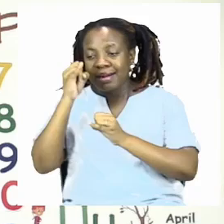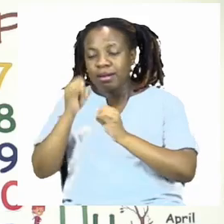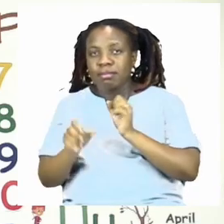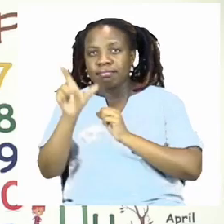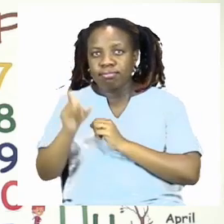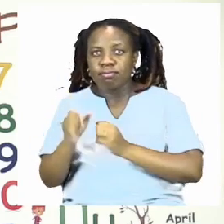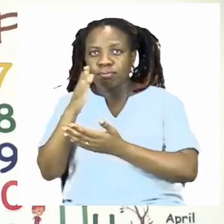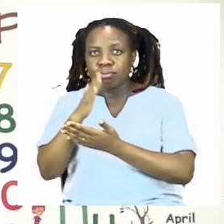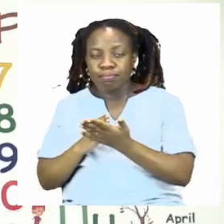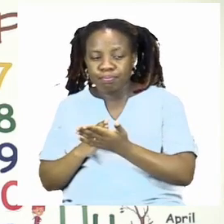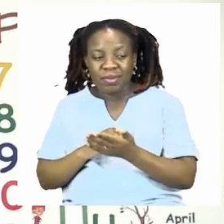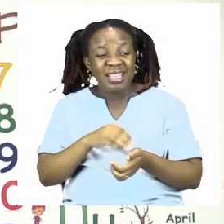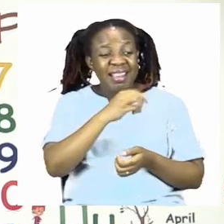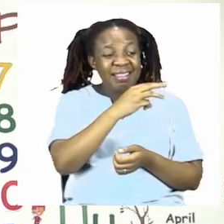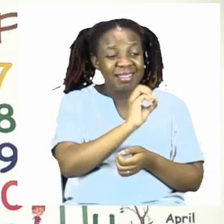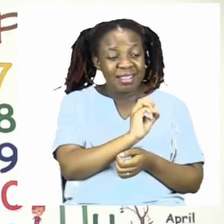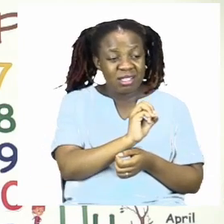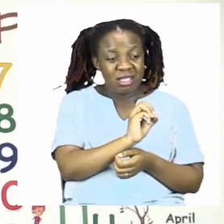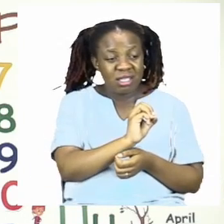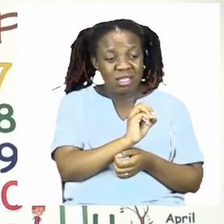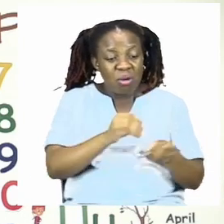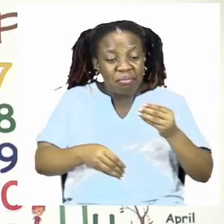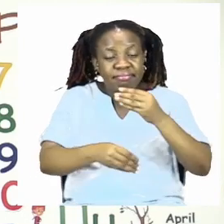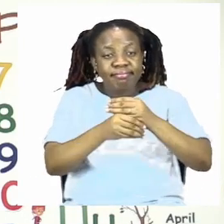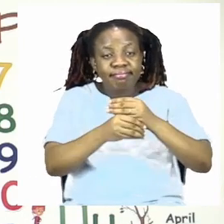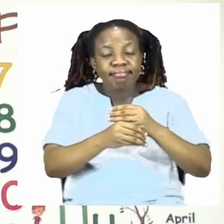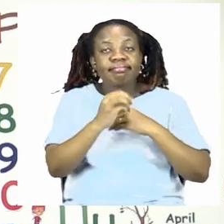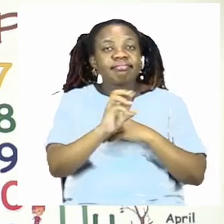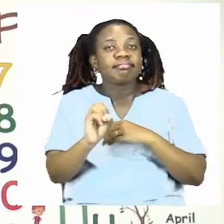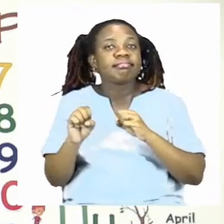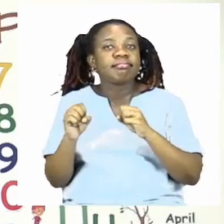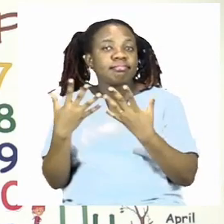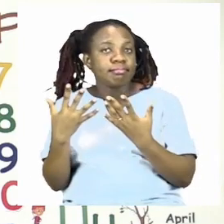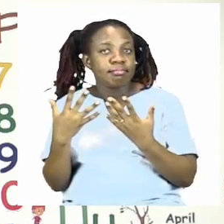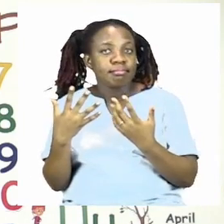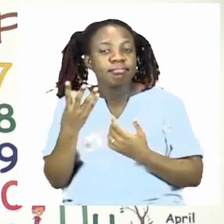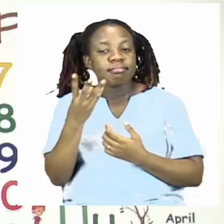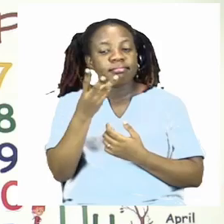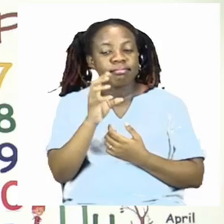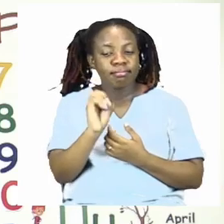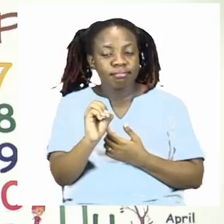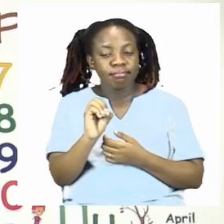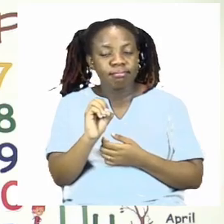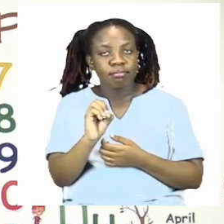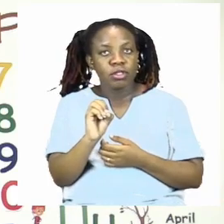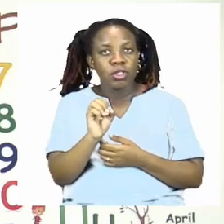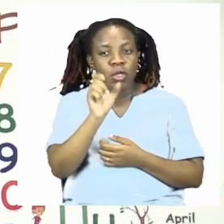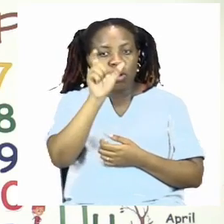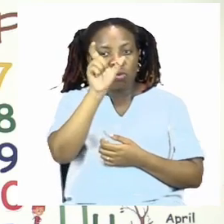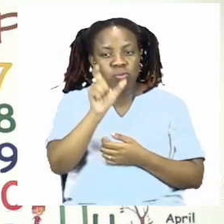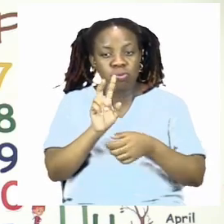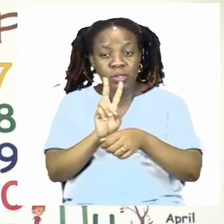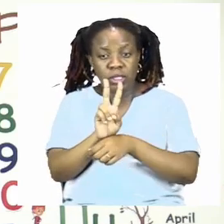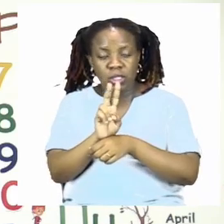we get 60. Remember 30 plus 30 is equal to 60. And now if